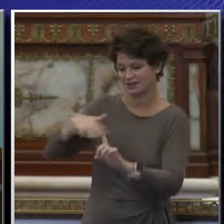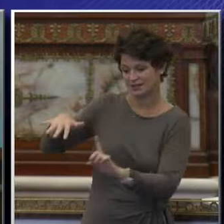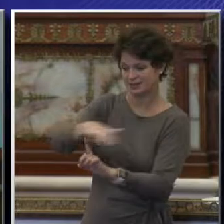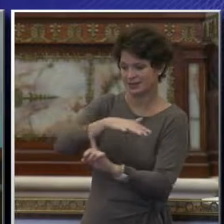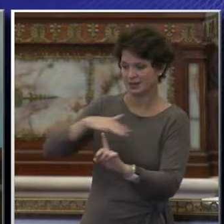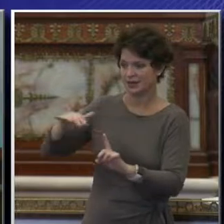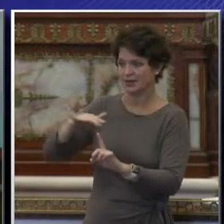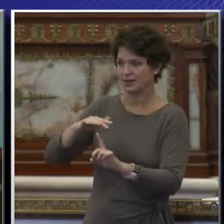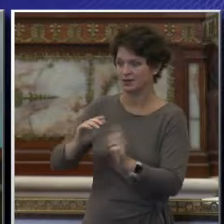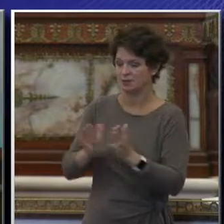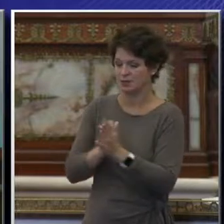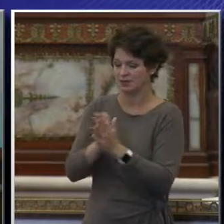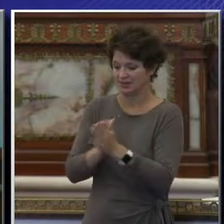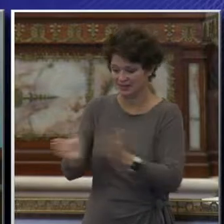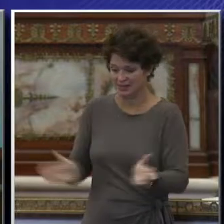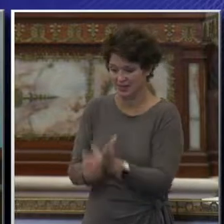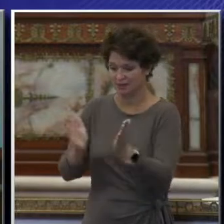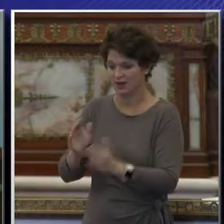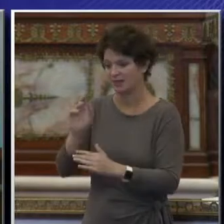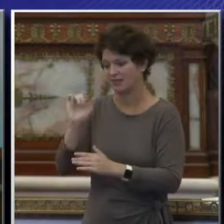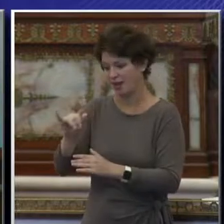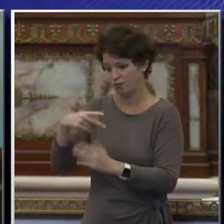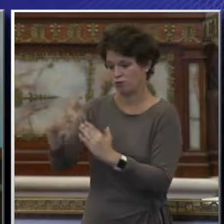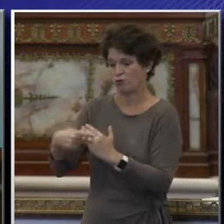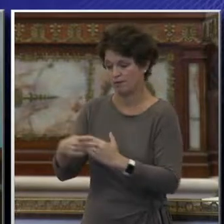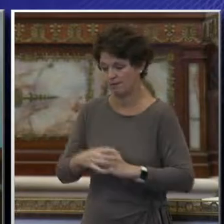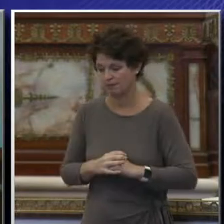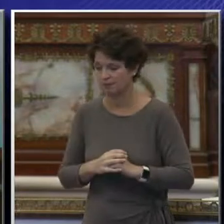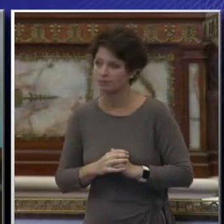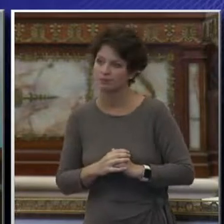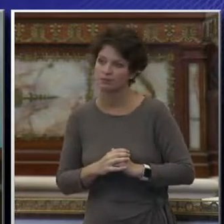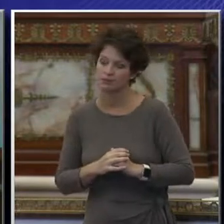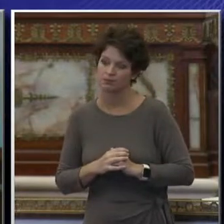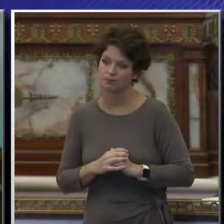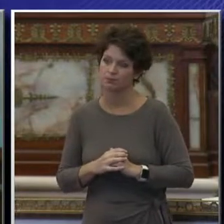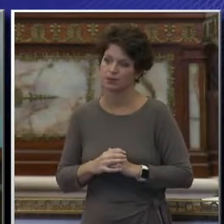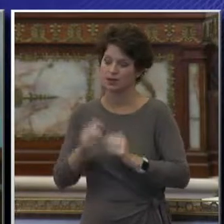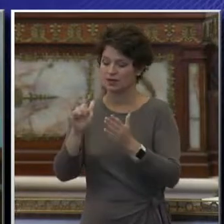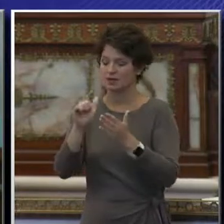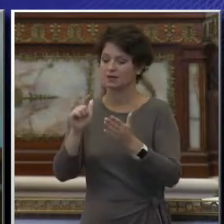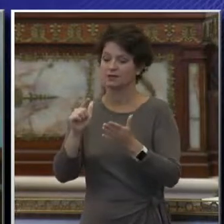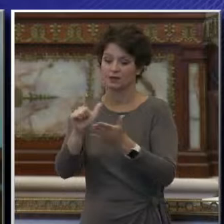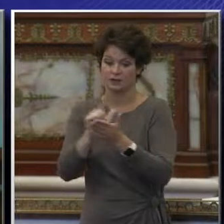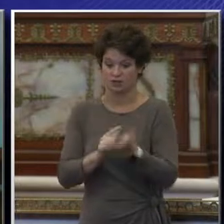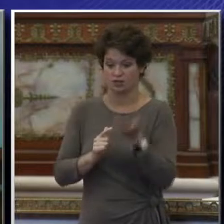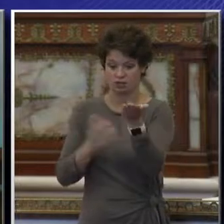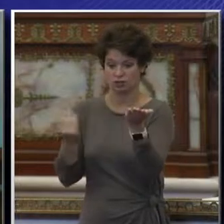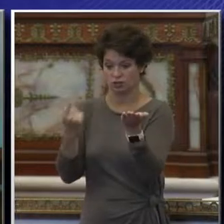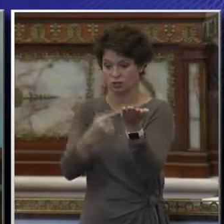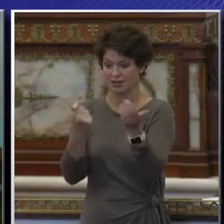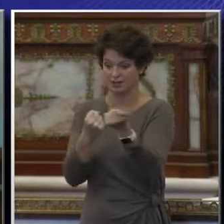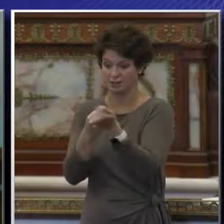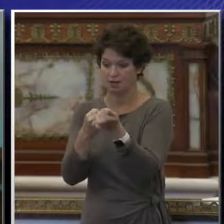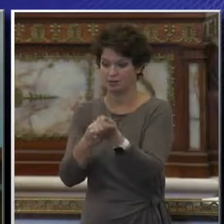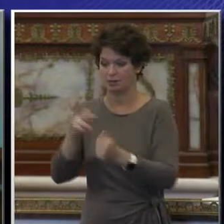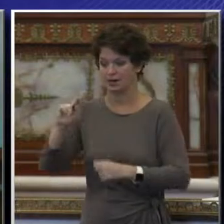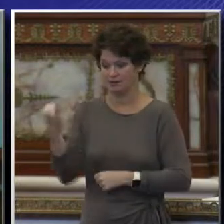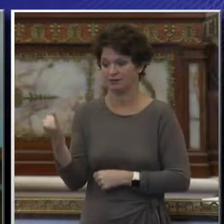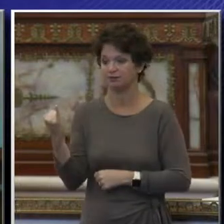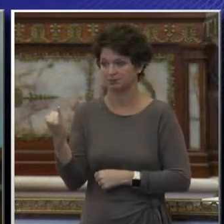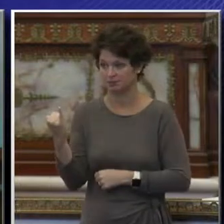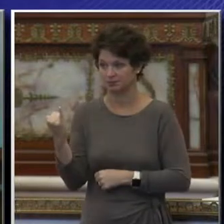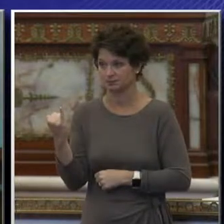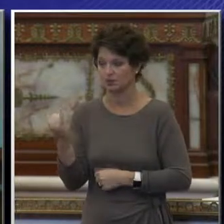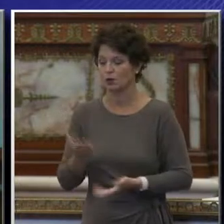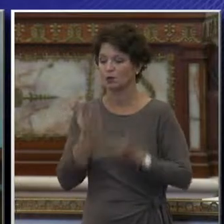been incentivized in part by the KOZ program. The legislation before you today, sponsored by Councilman Johnson,